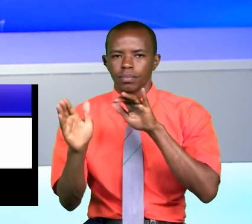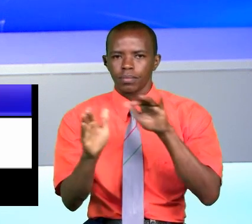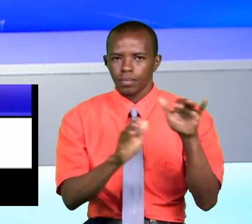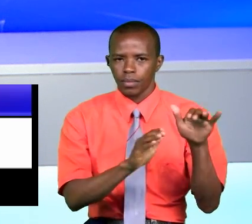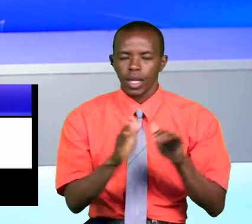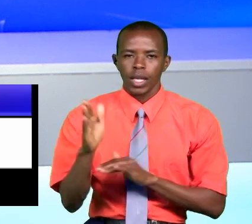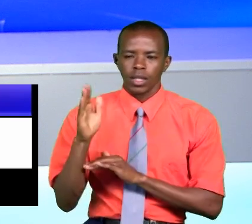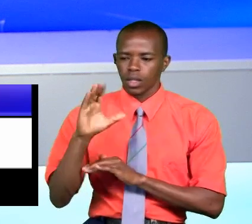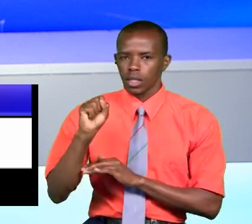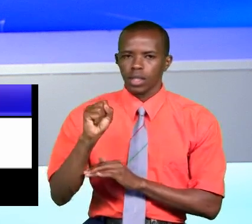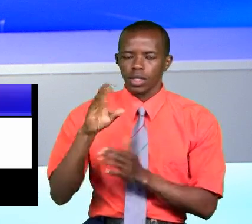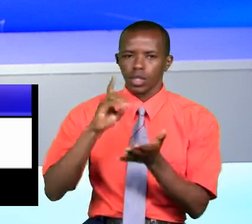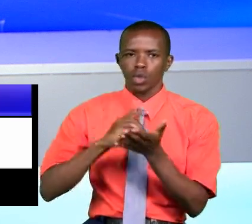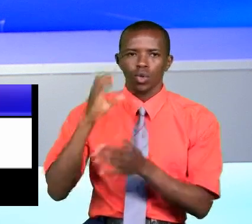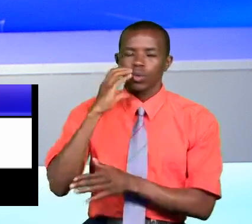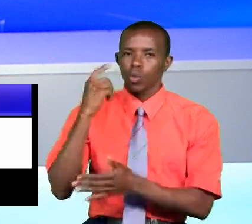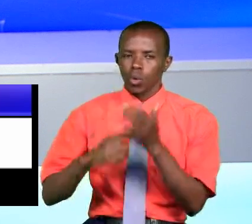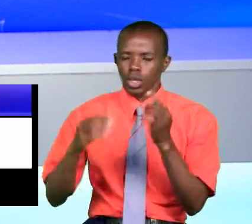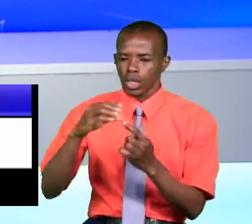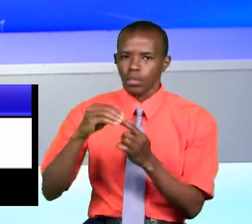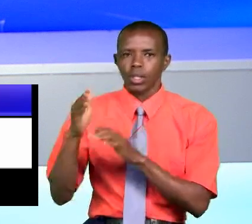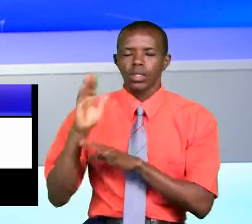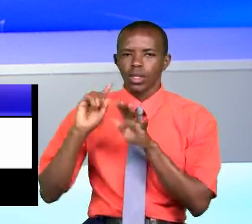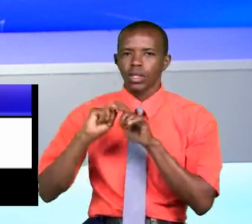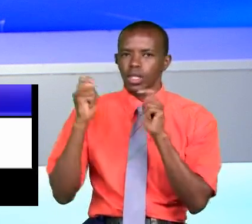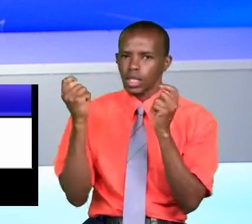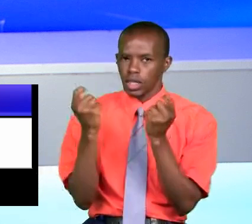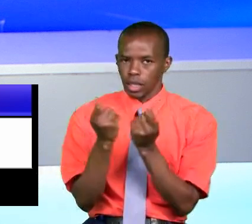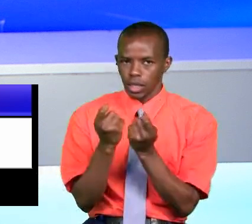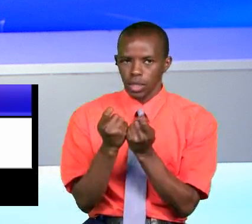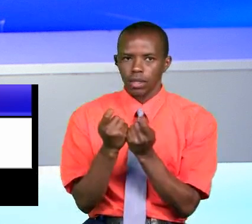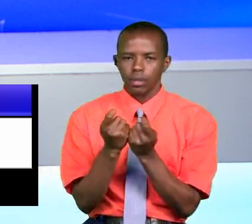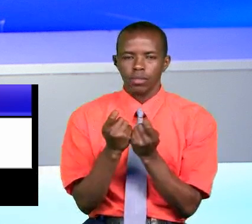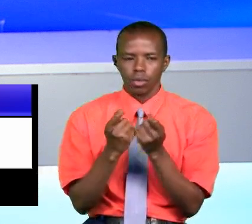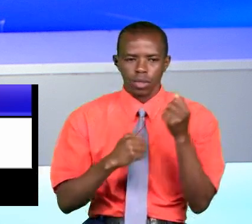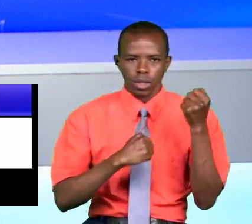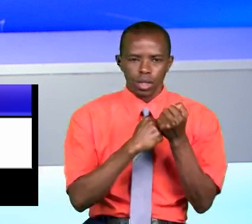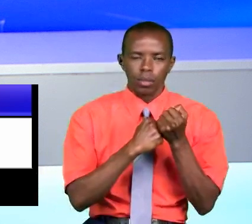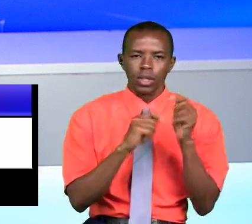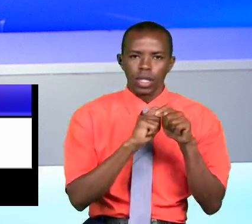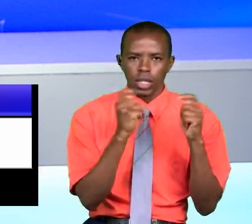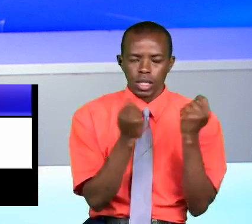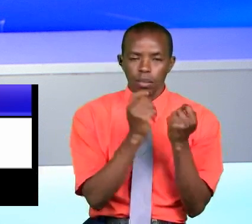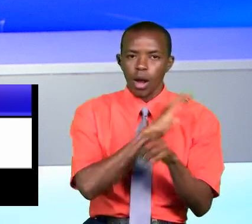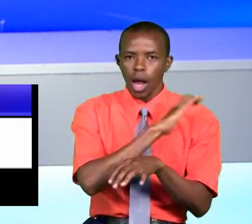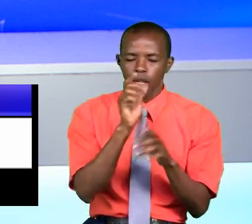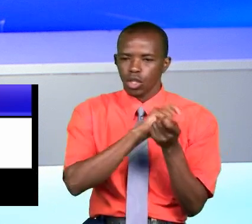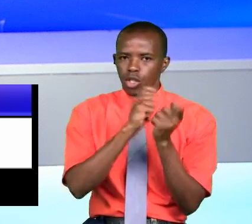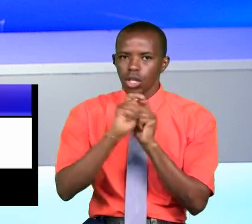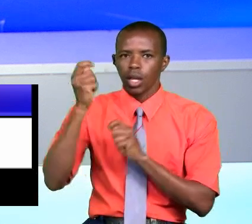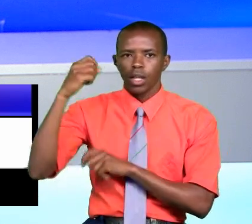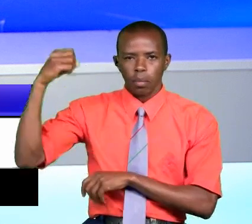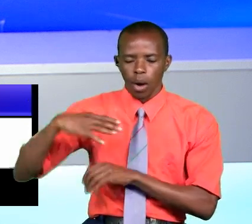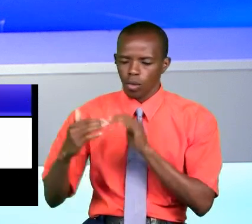Interior CS Dr. Fred Matiang'i says a special security team to back the Ministry of Energy in reforming Kenya Power will be